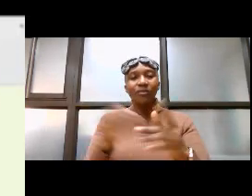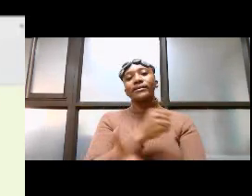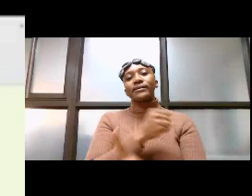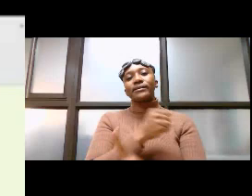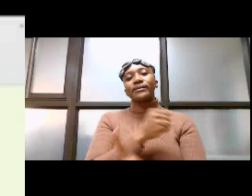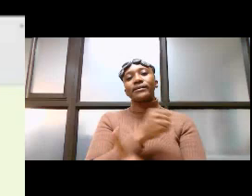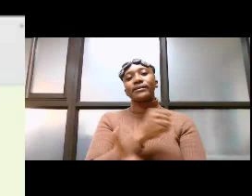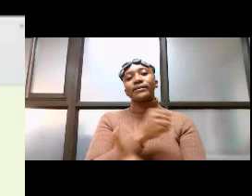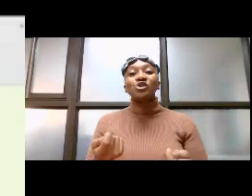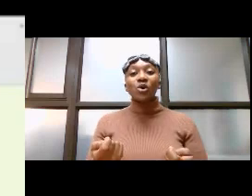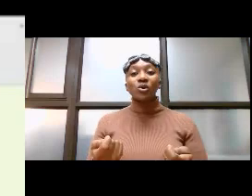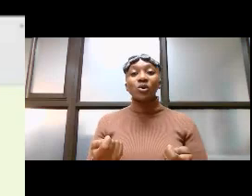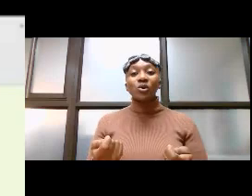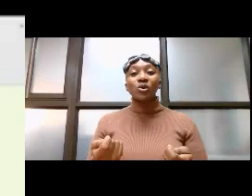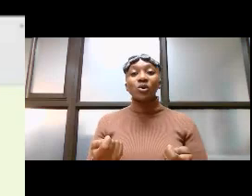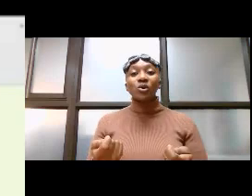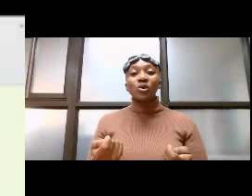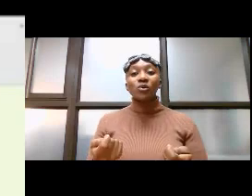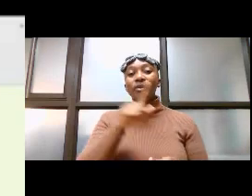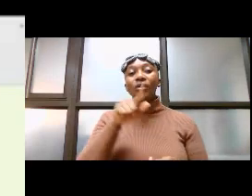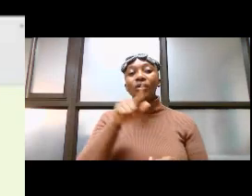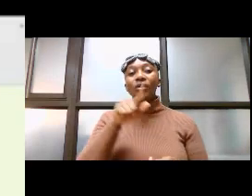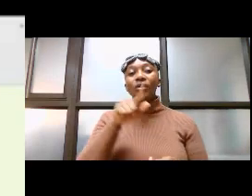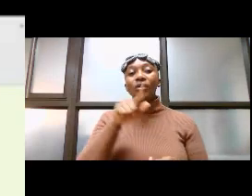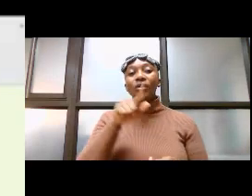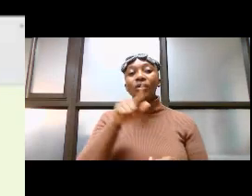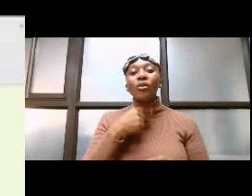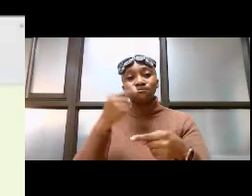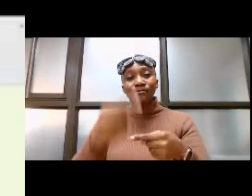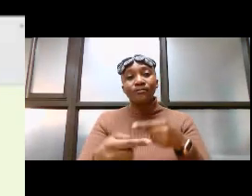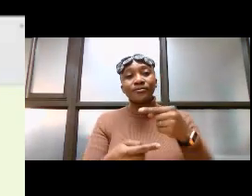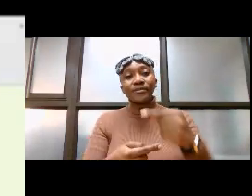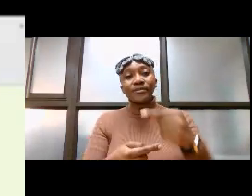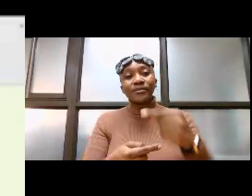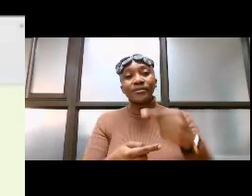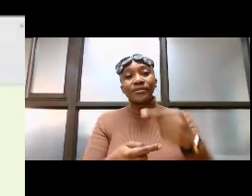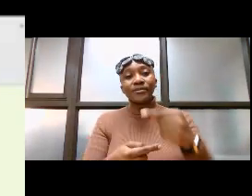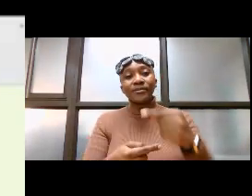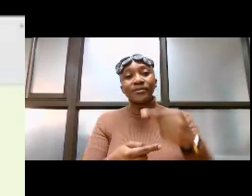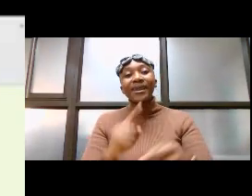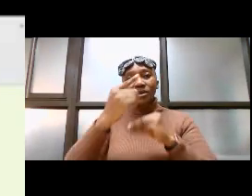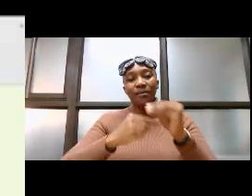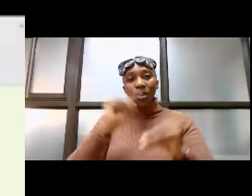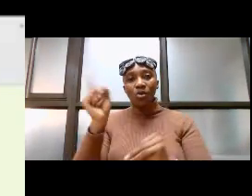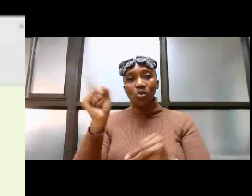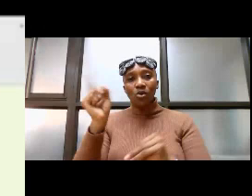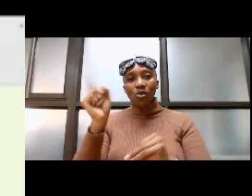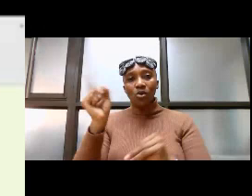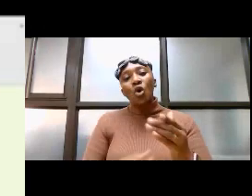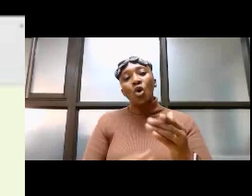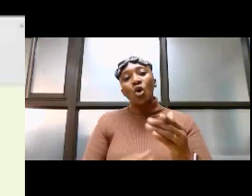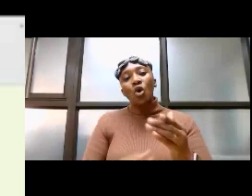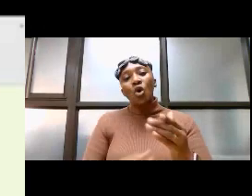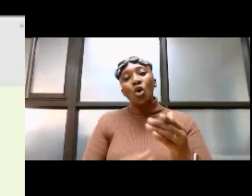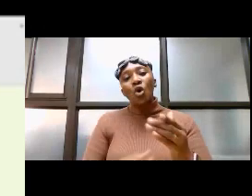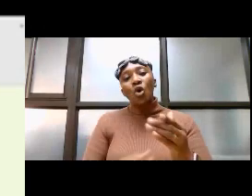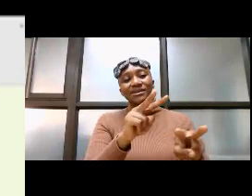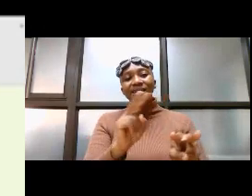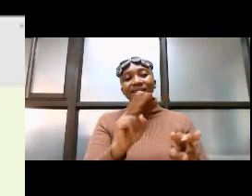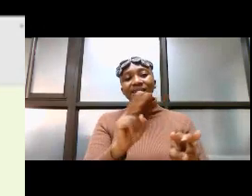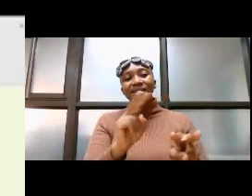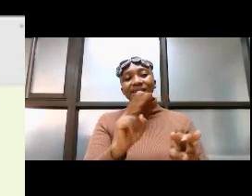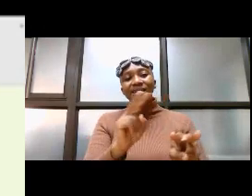So we go with the next point there. I'm talking about how colonialism considered Africa as